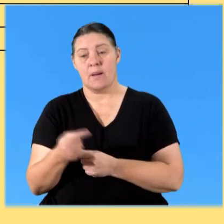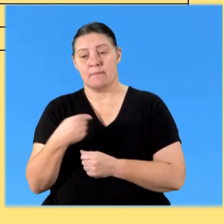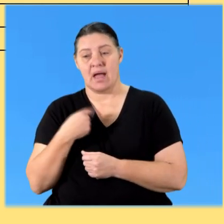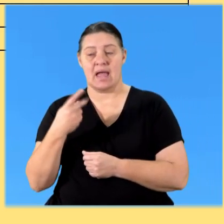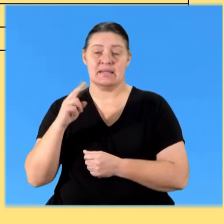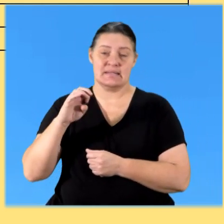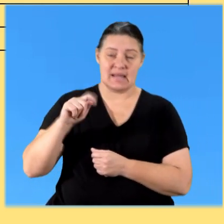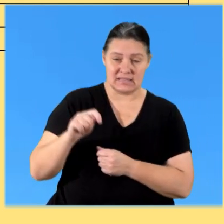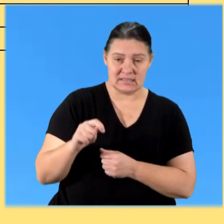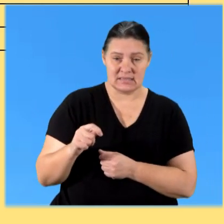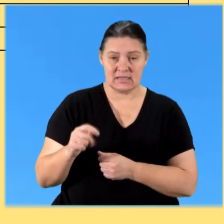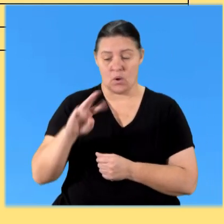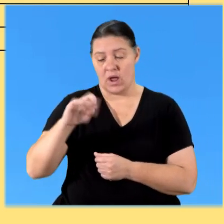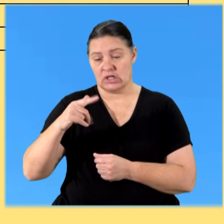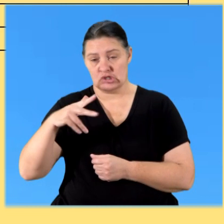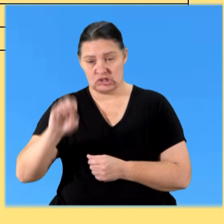is my net wage,